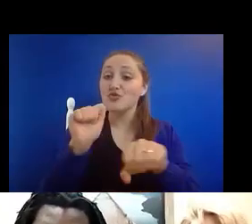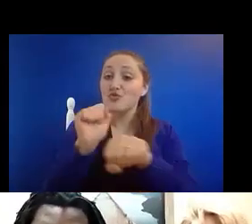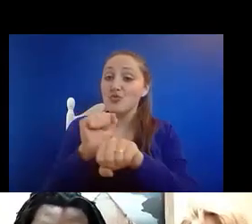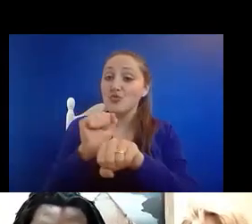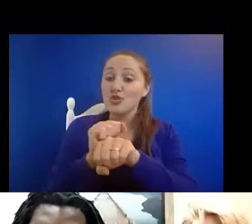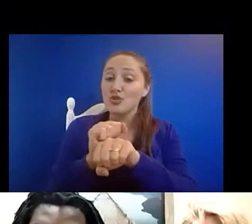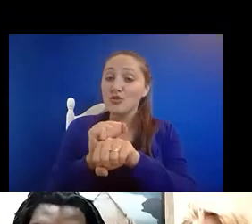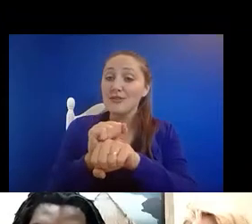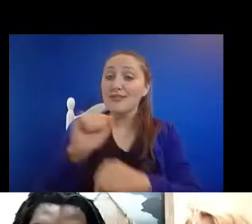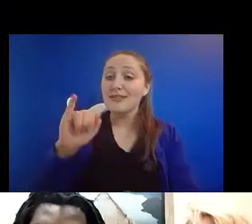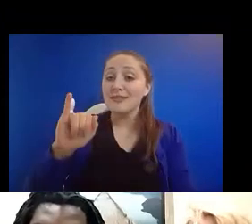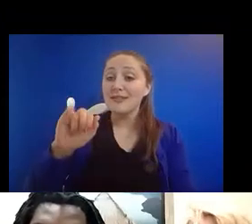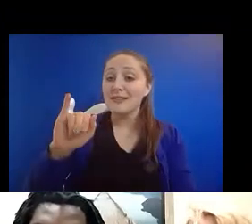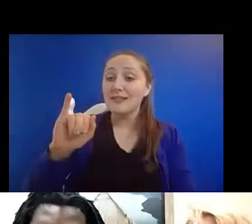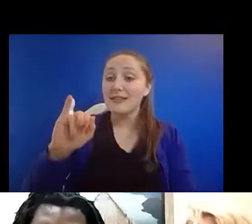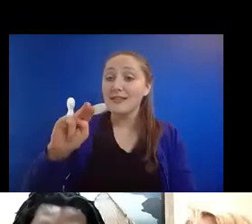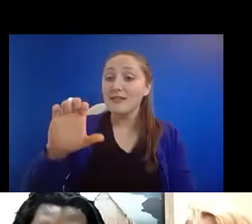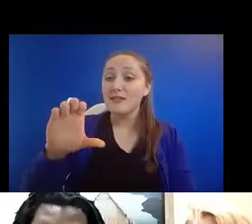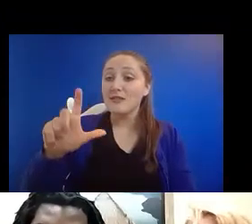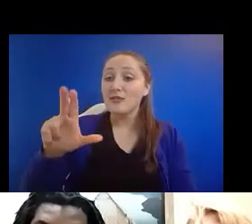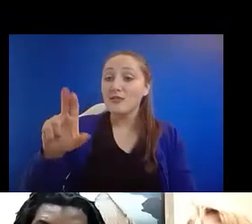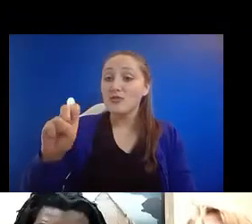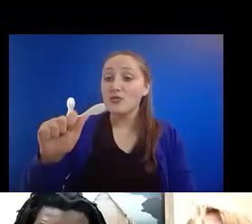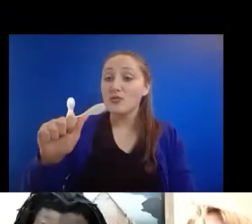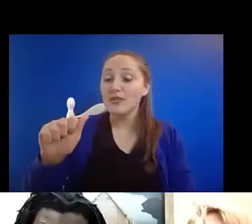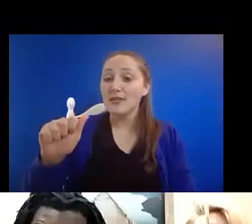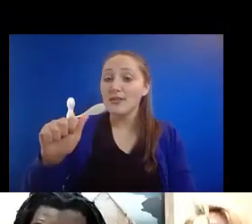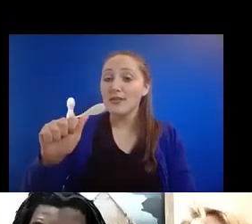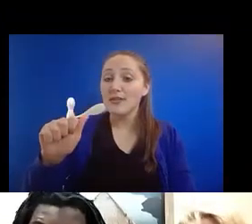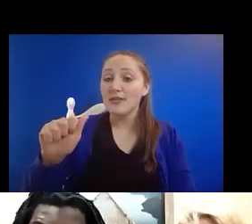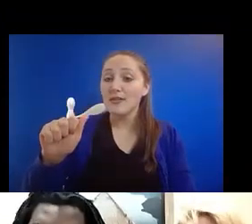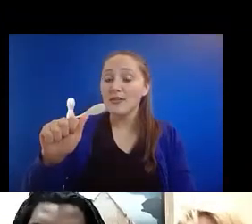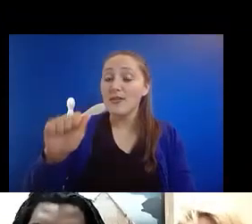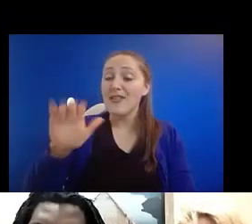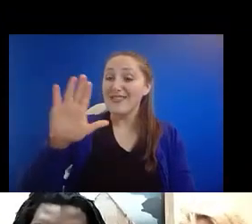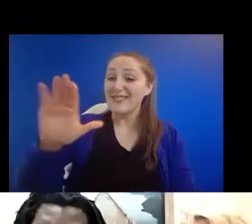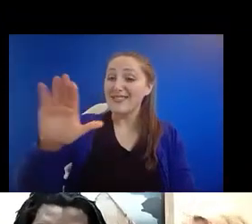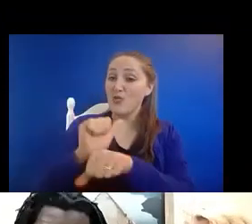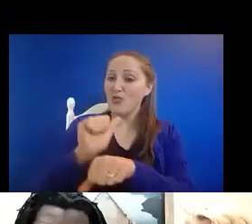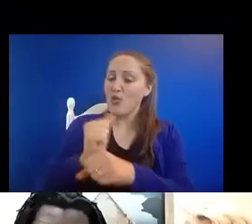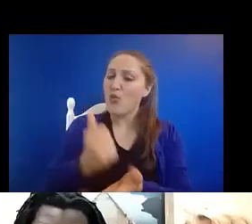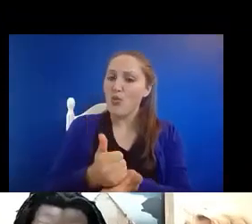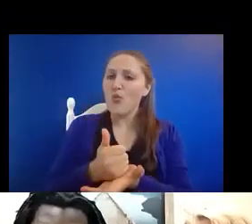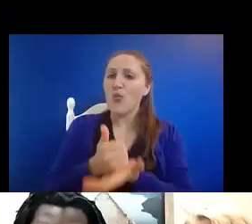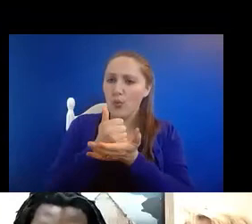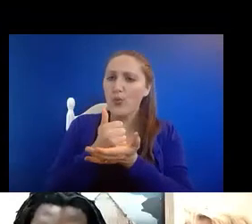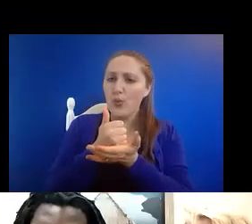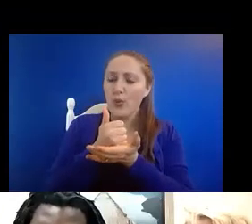Inclusa. They were very helpful. They are wonderful.